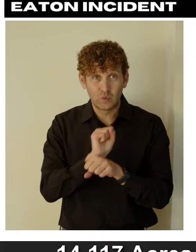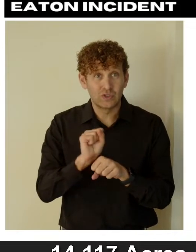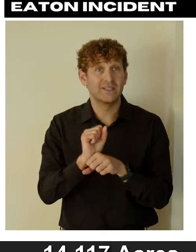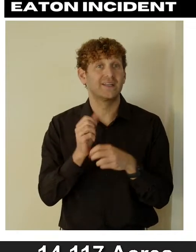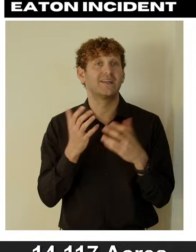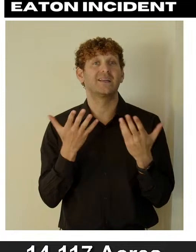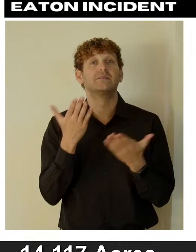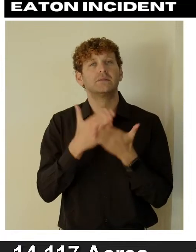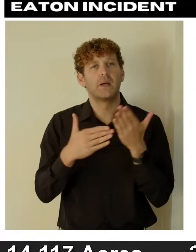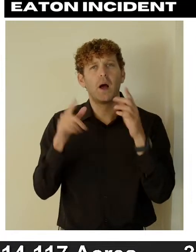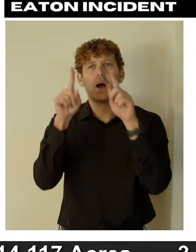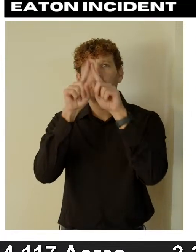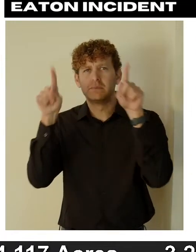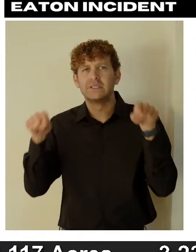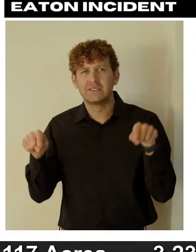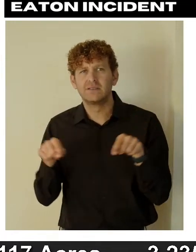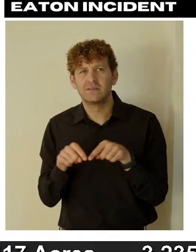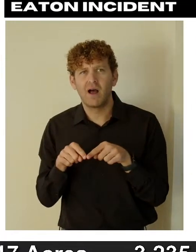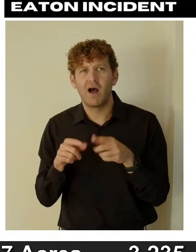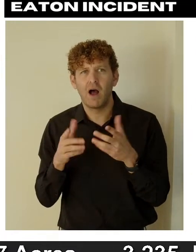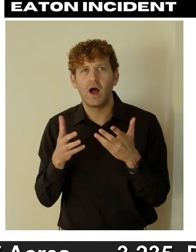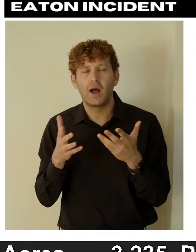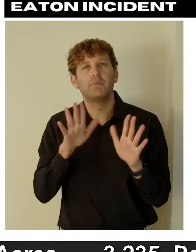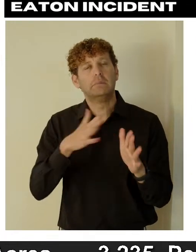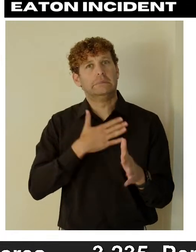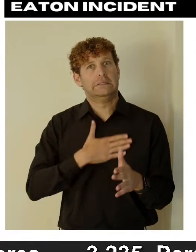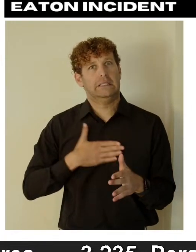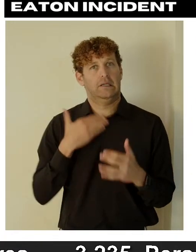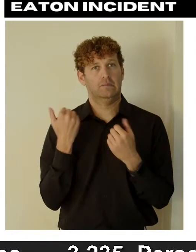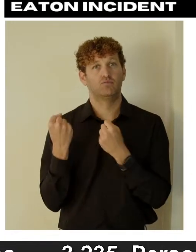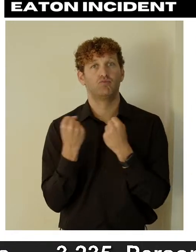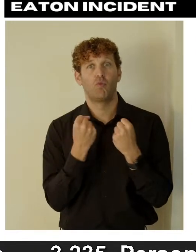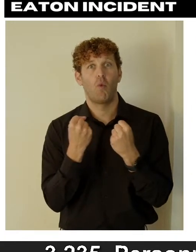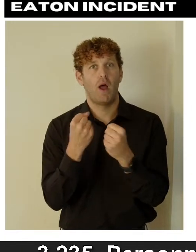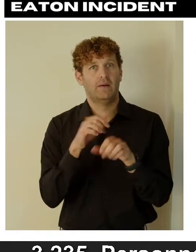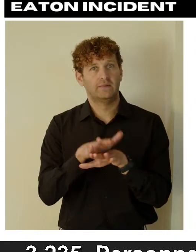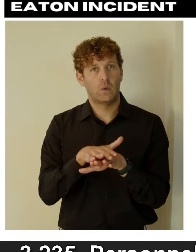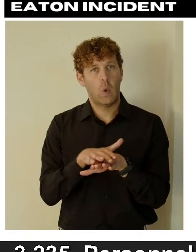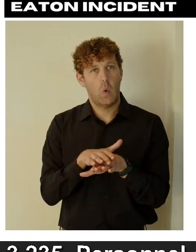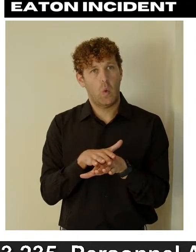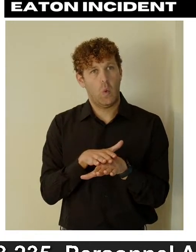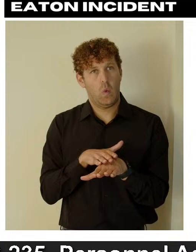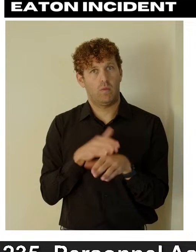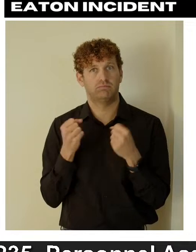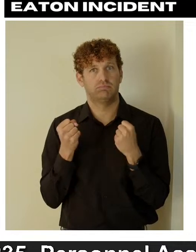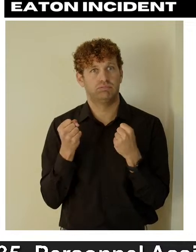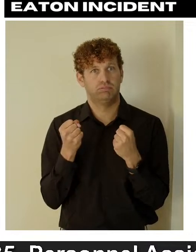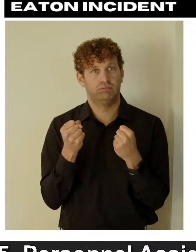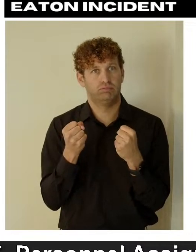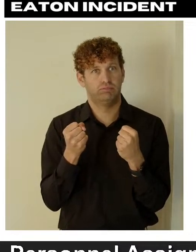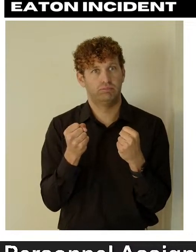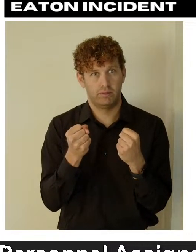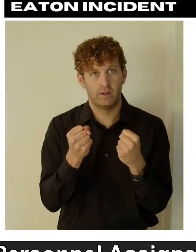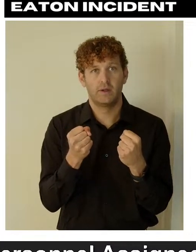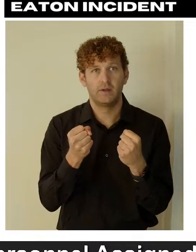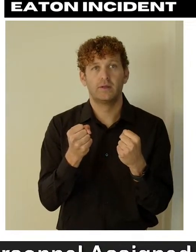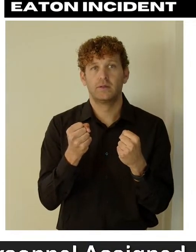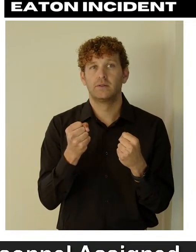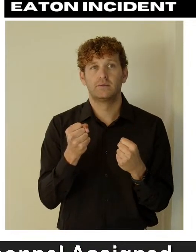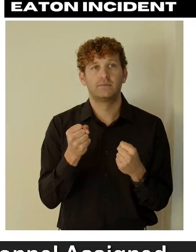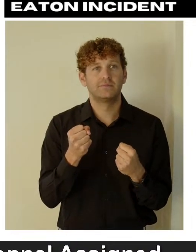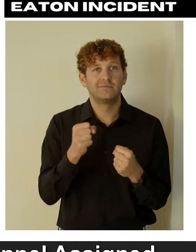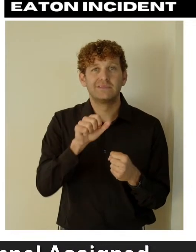roadway. So please drive very slowly. I would recommend no more than 5 to 10 miles an hour,